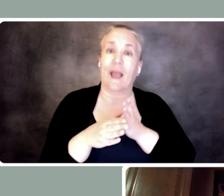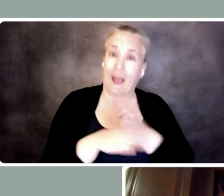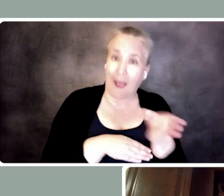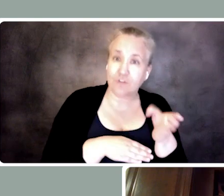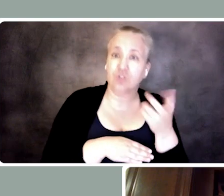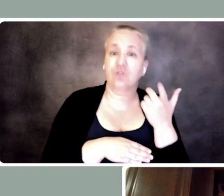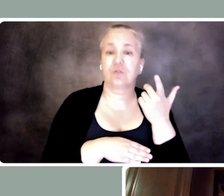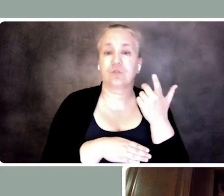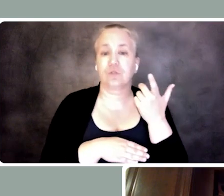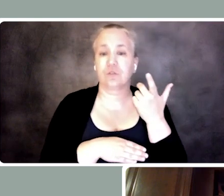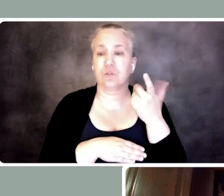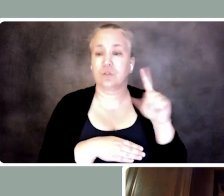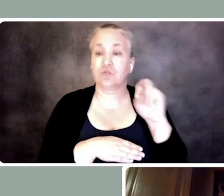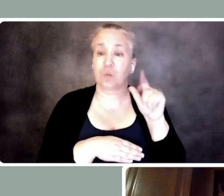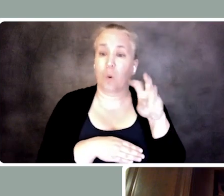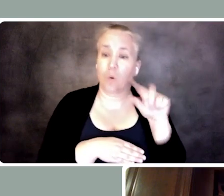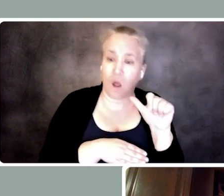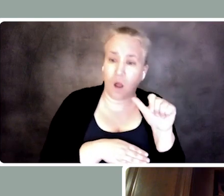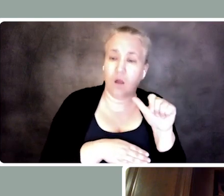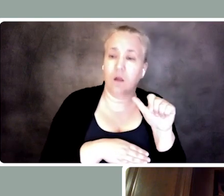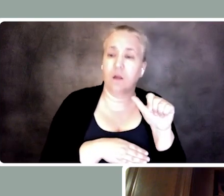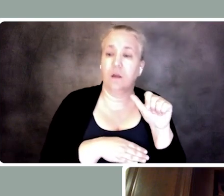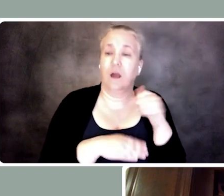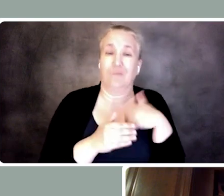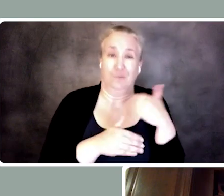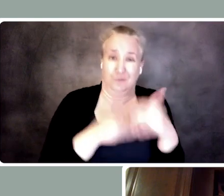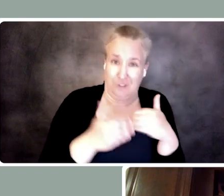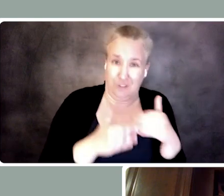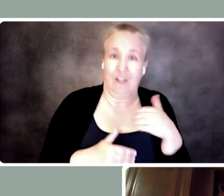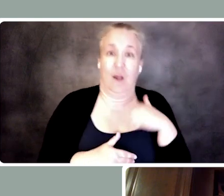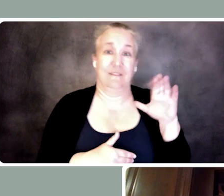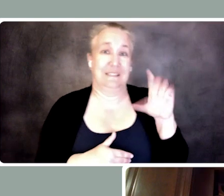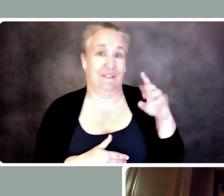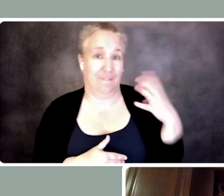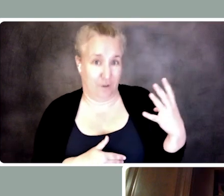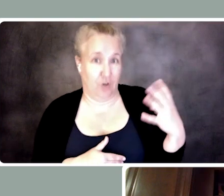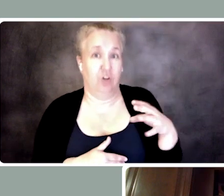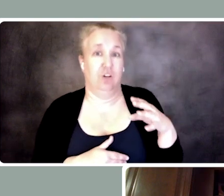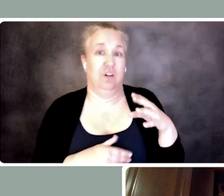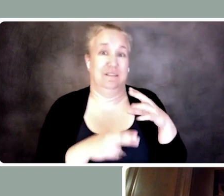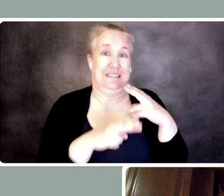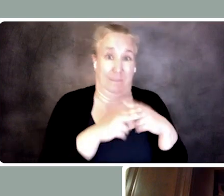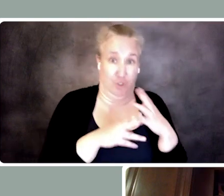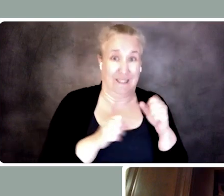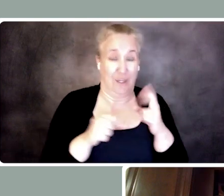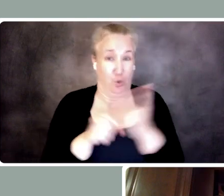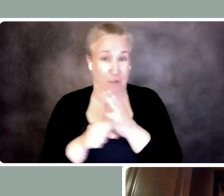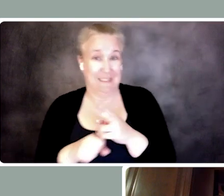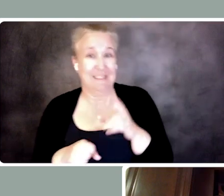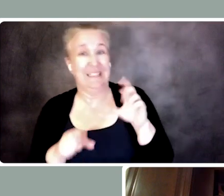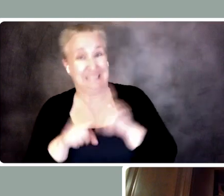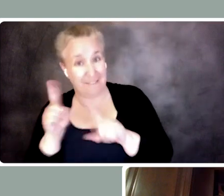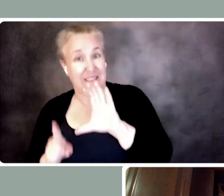progression on Xeloda and you have had a CDK4/6 inhibitor. Can you take a different